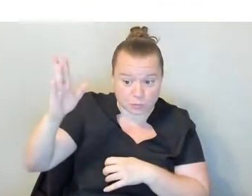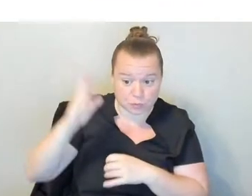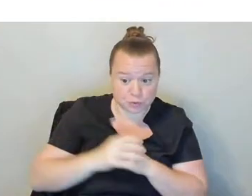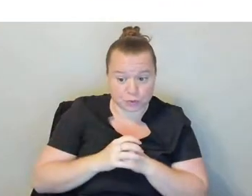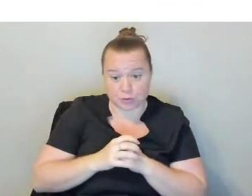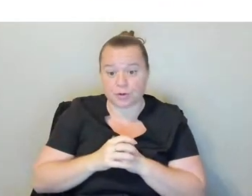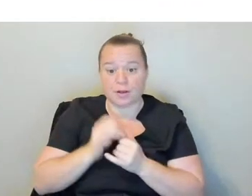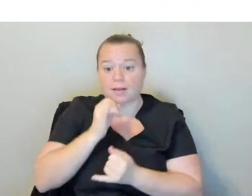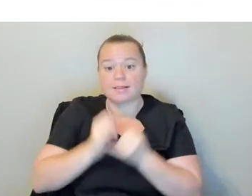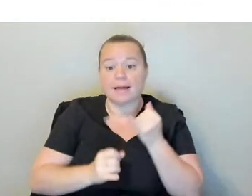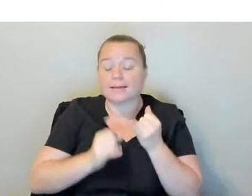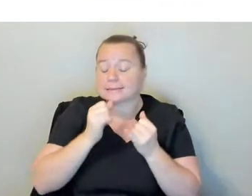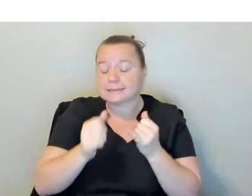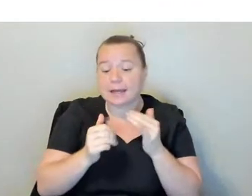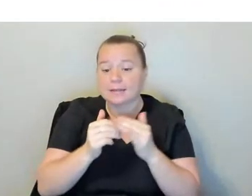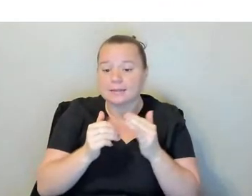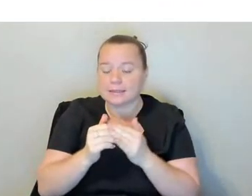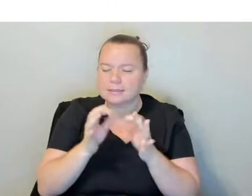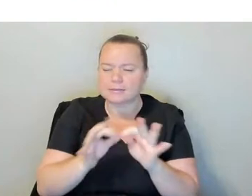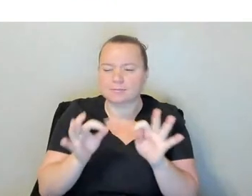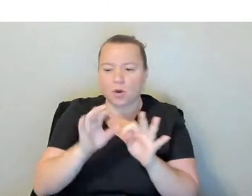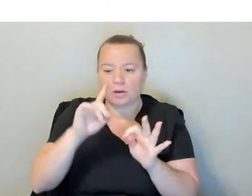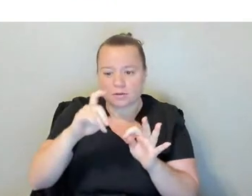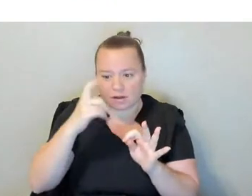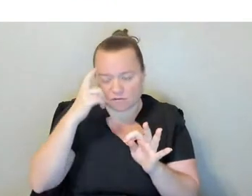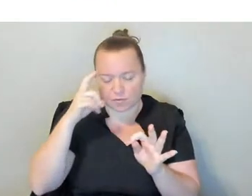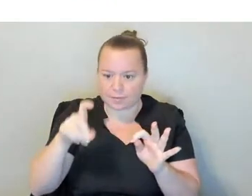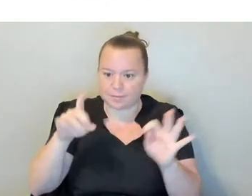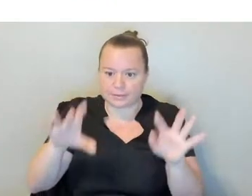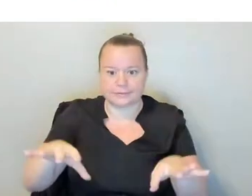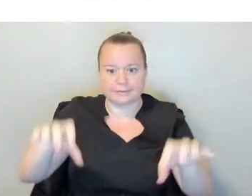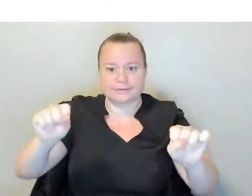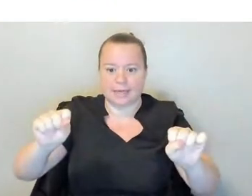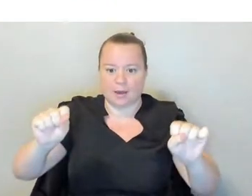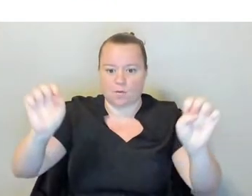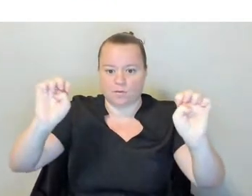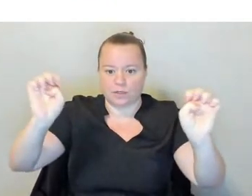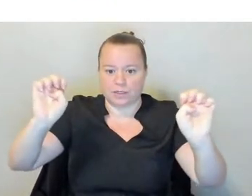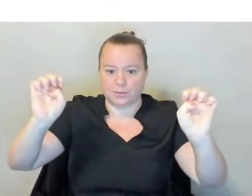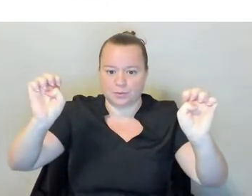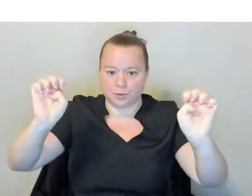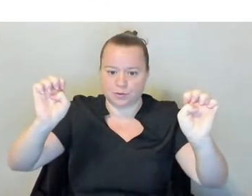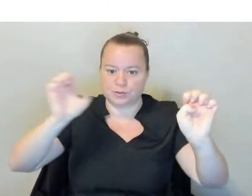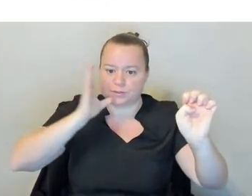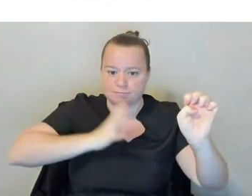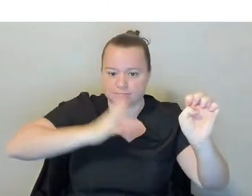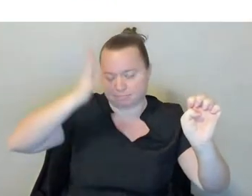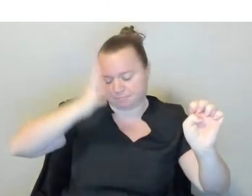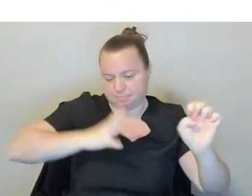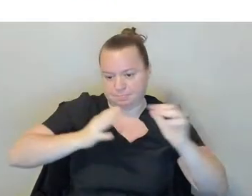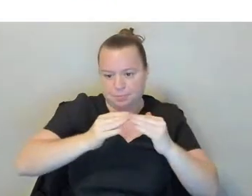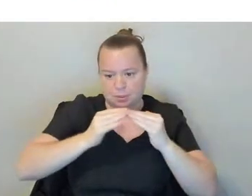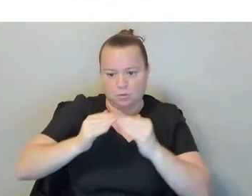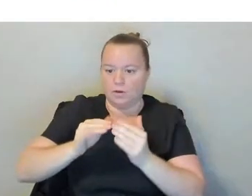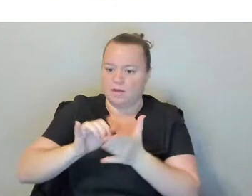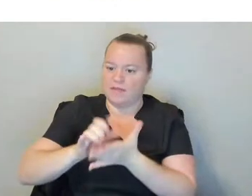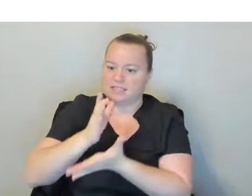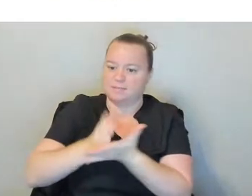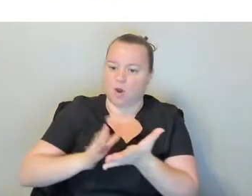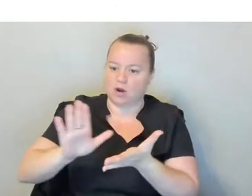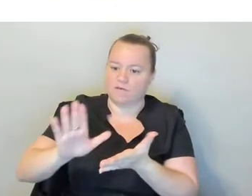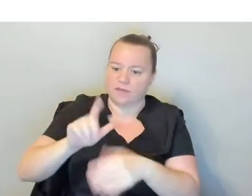need governments to tackle gender-based violence in crisis times as part of their long-term gender